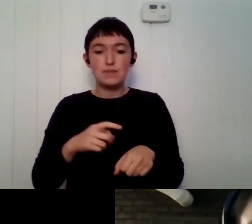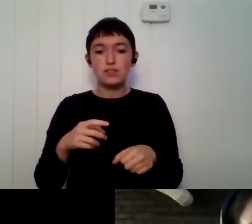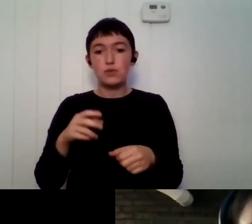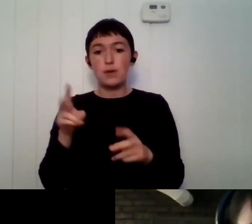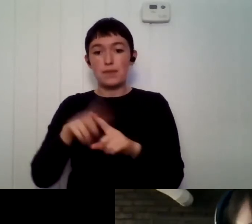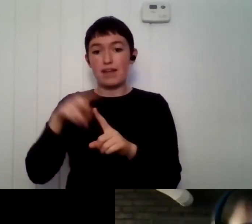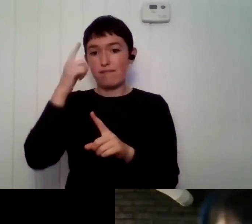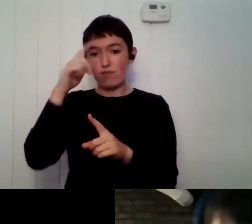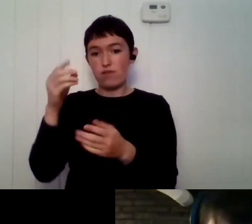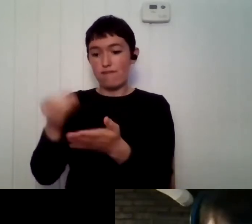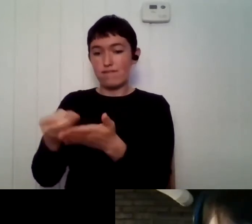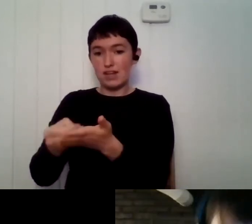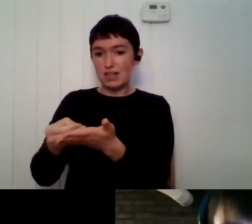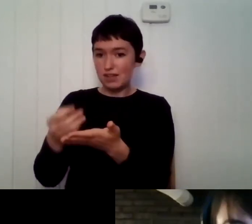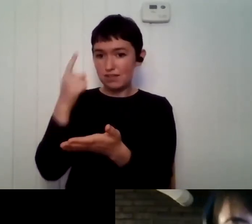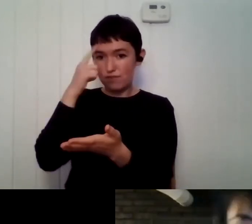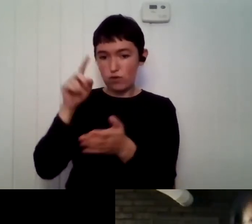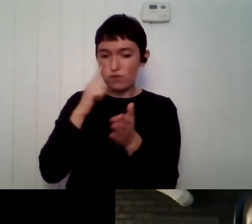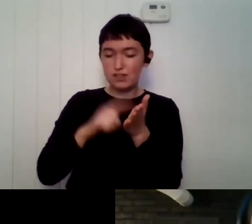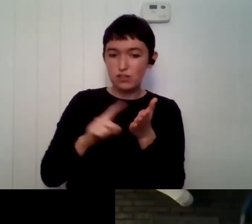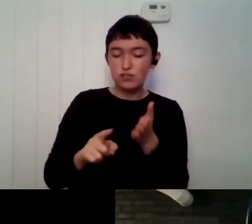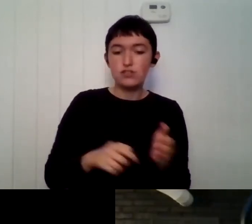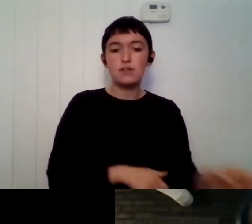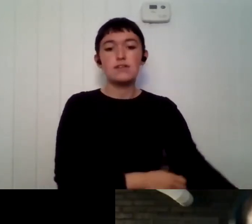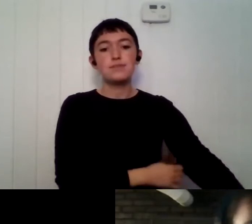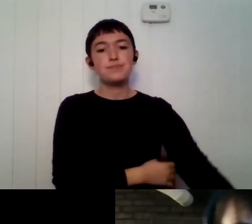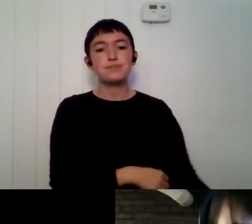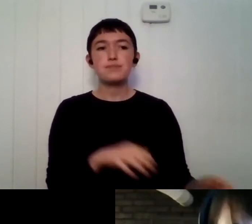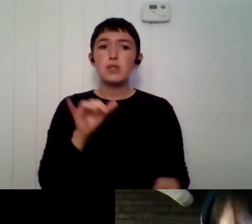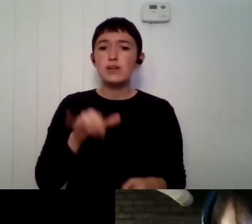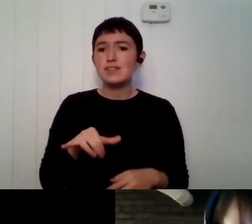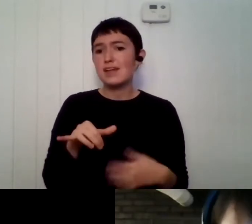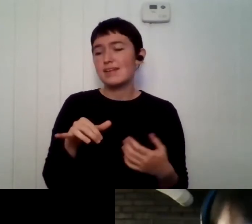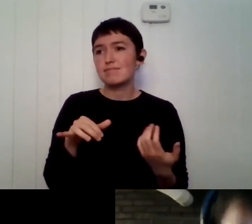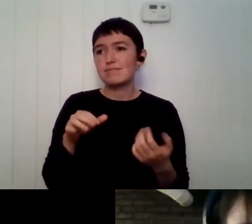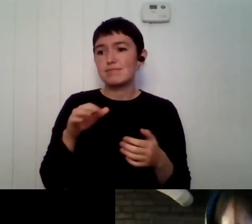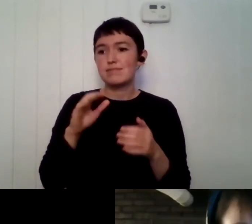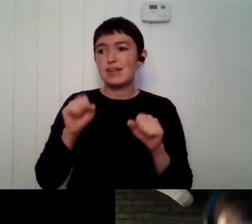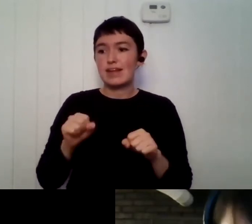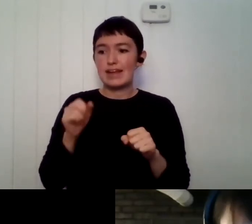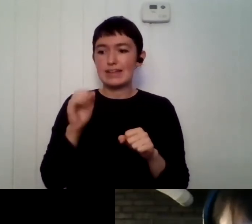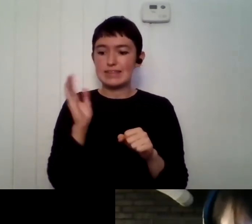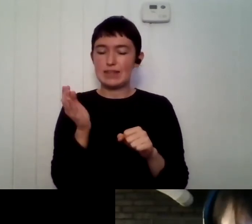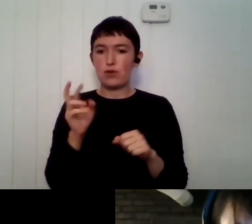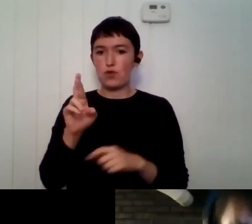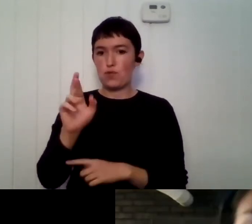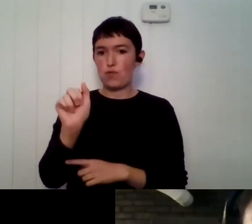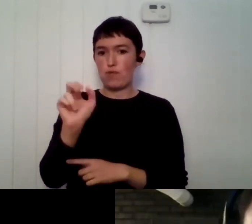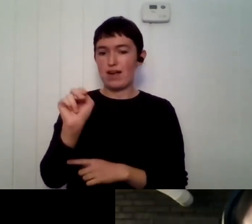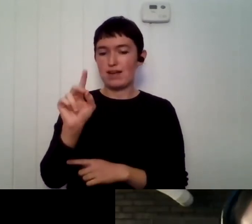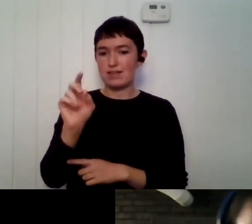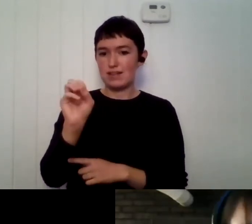bit random sometimes, like who gets the funding. So you might think you wrote a really amazing proposal,